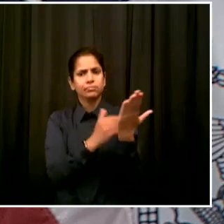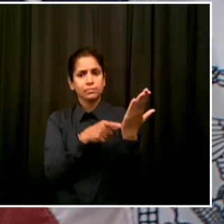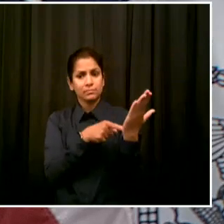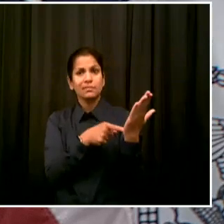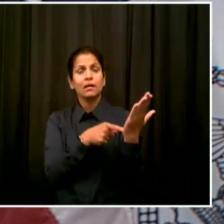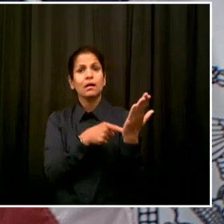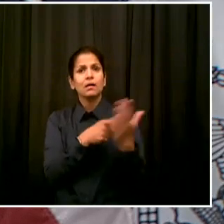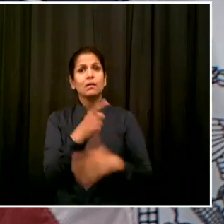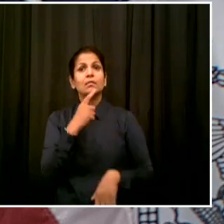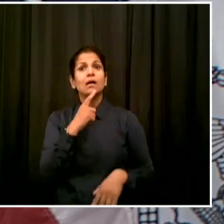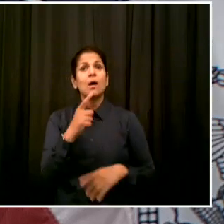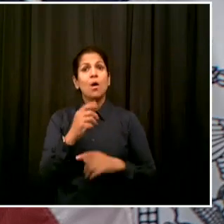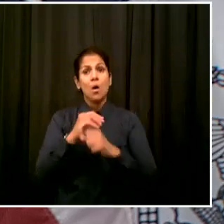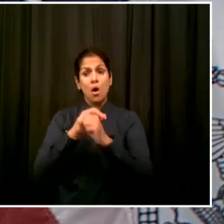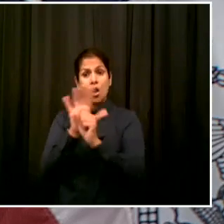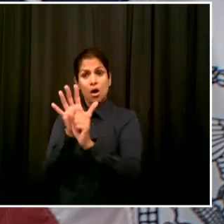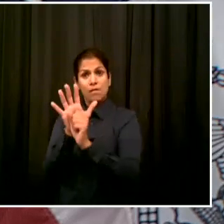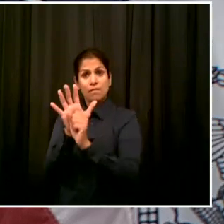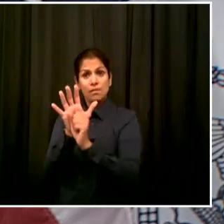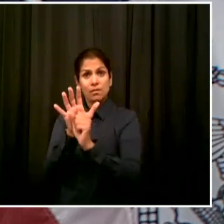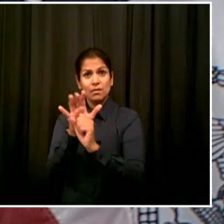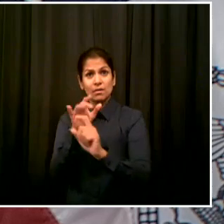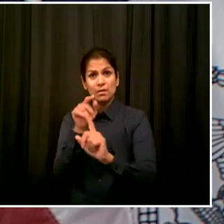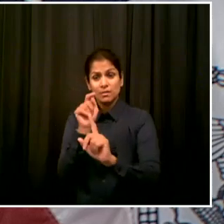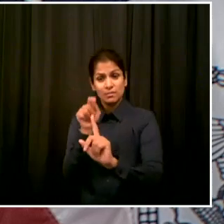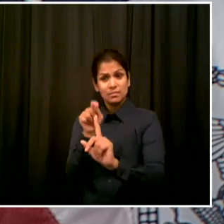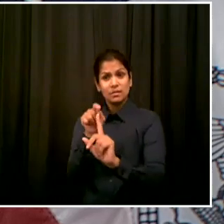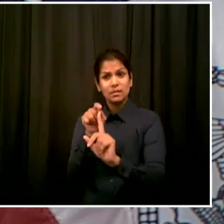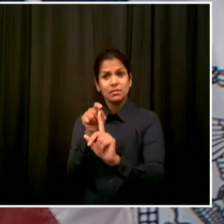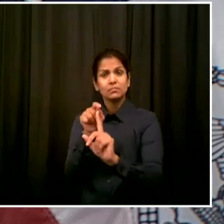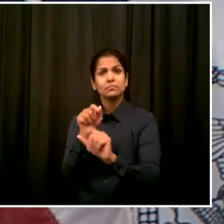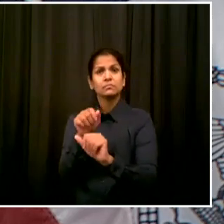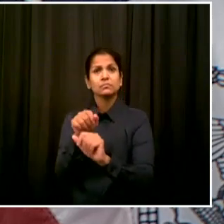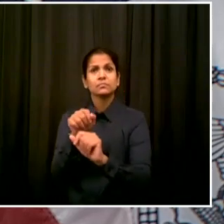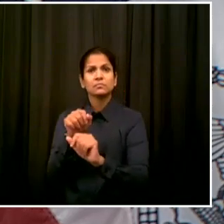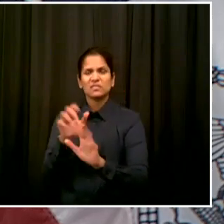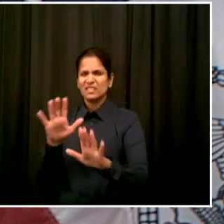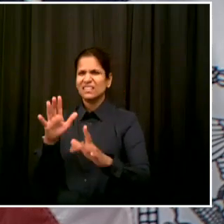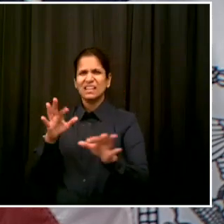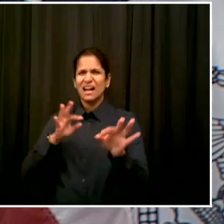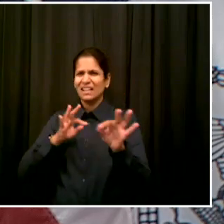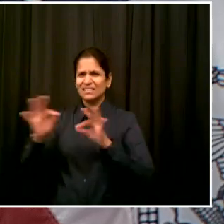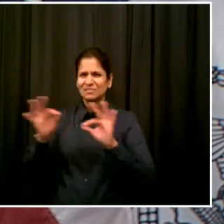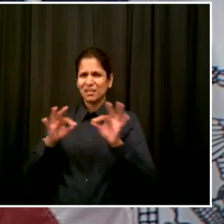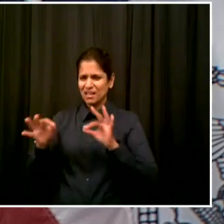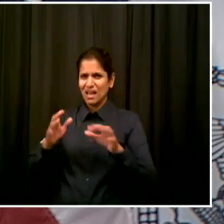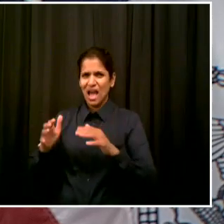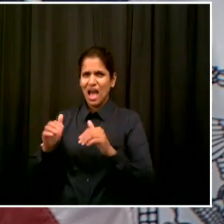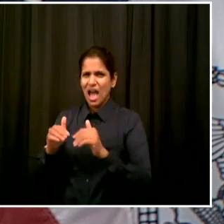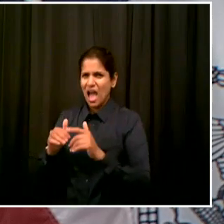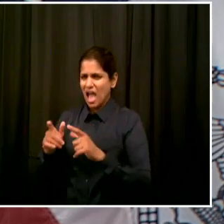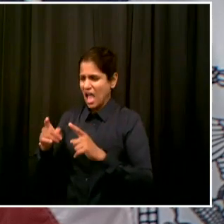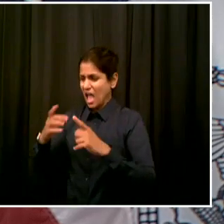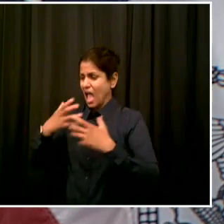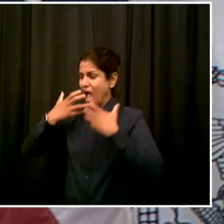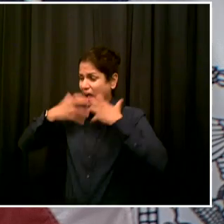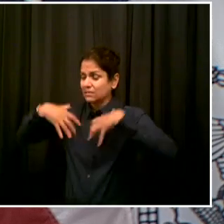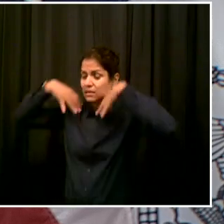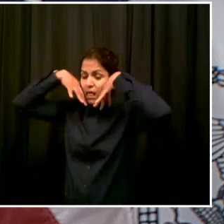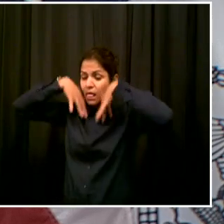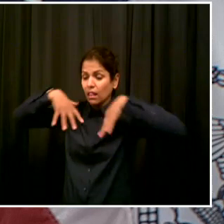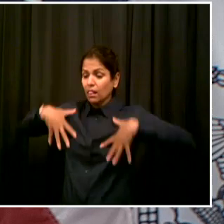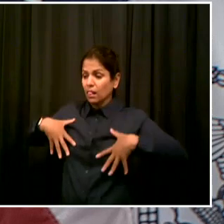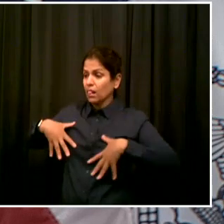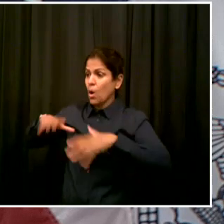be transmitted through things like air filtration systems, HVAC systems. What is the